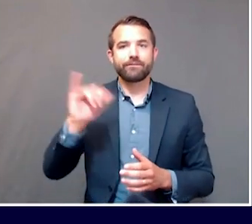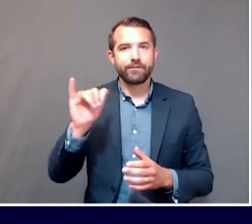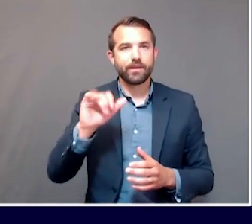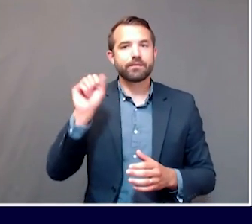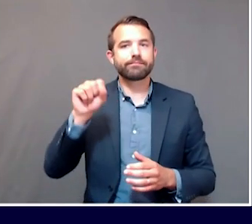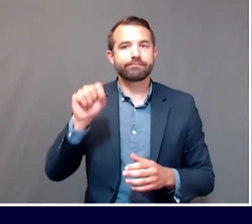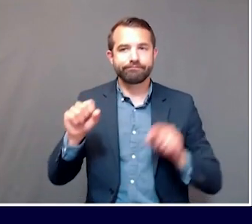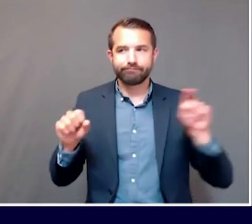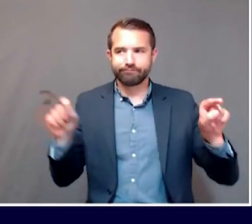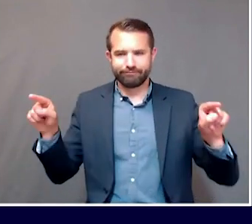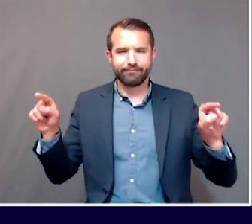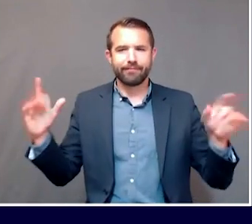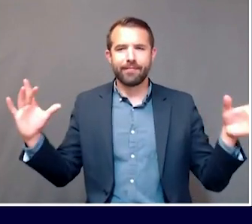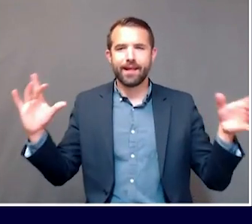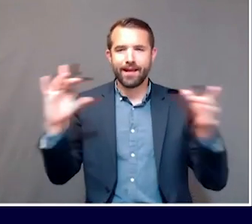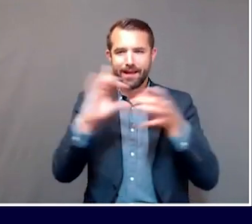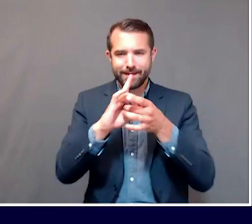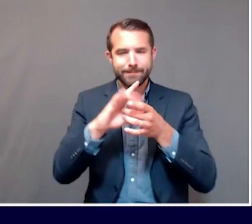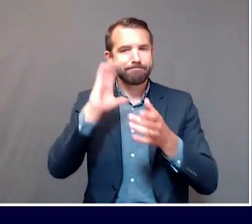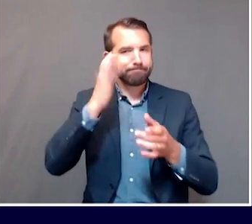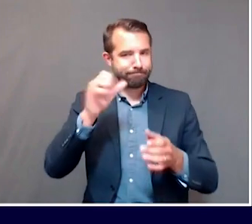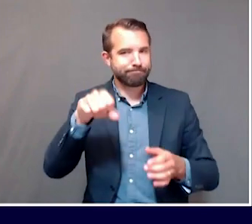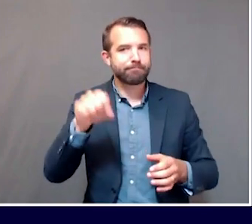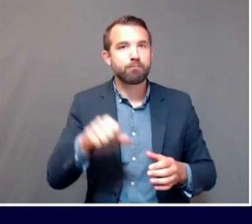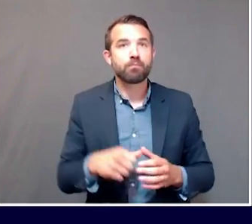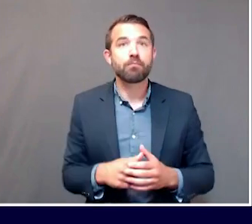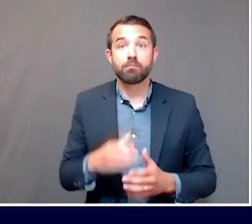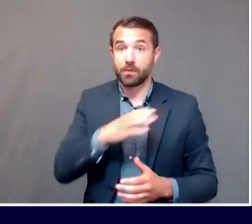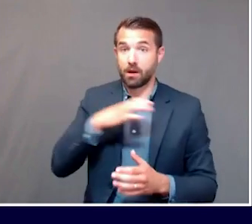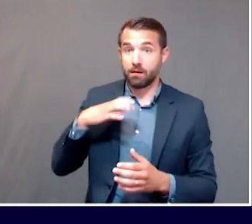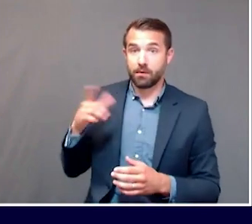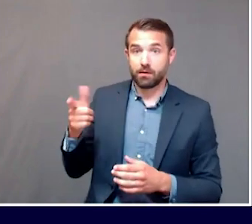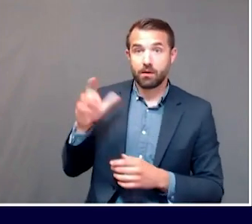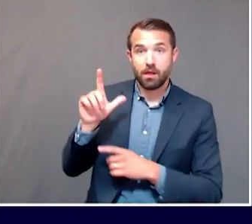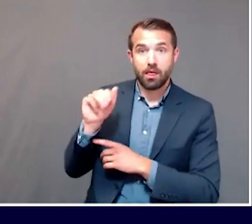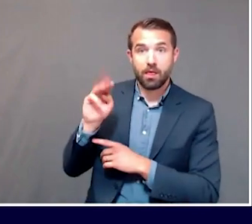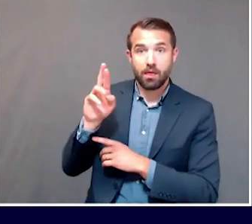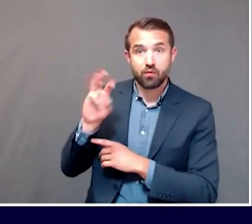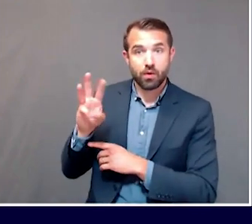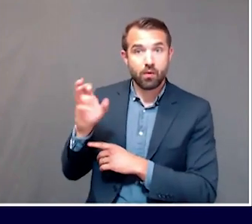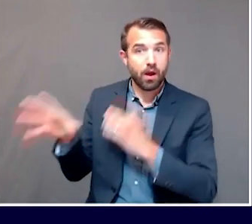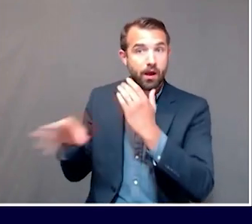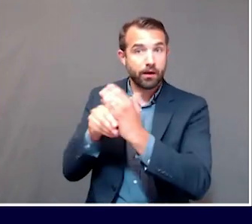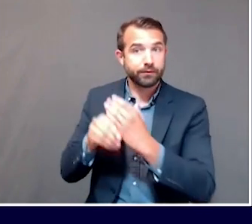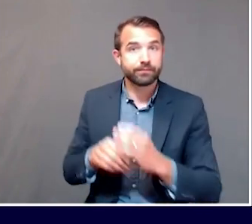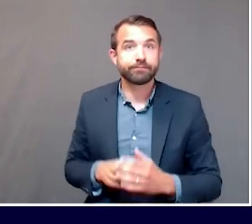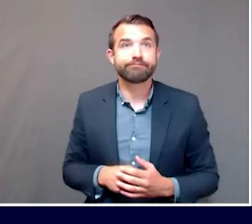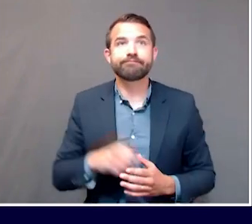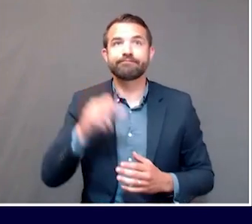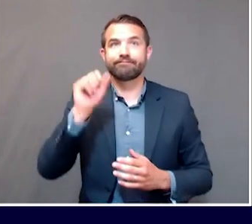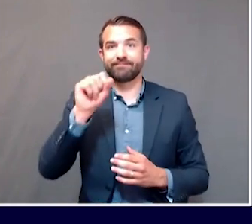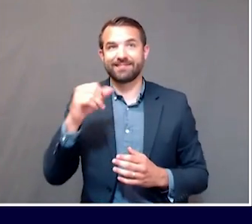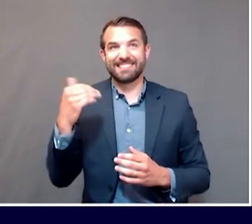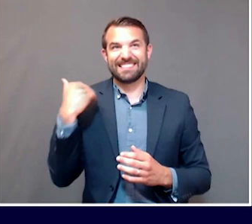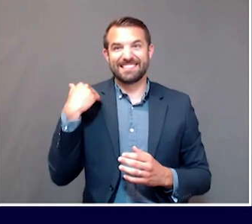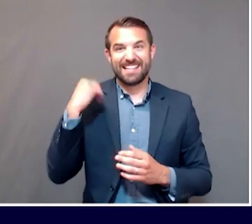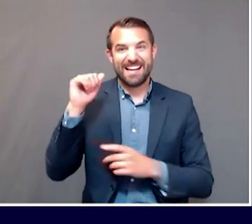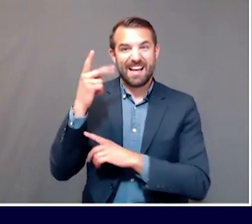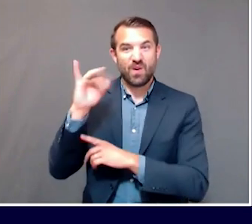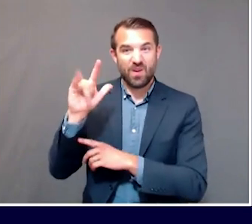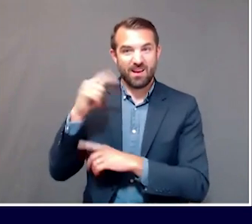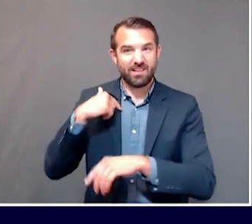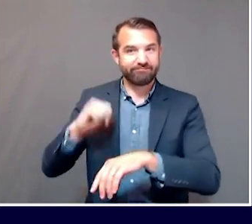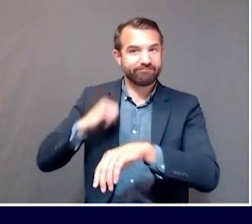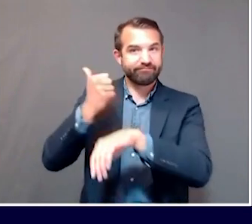those. And as a reminder, we did do emergency rules at the end of April that did ensure that there